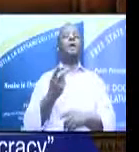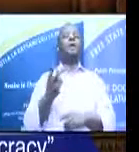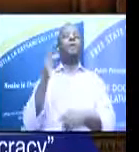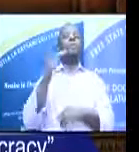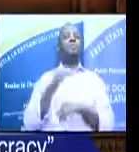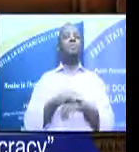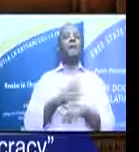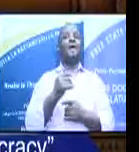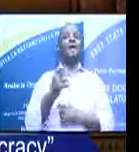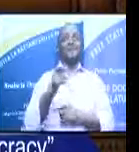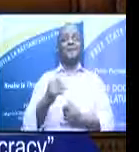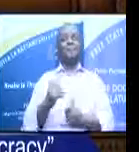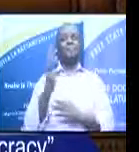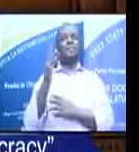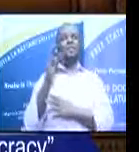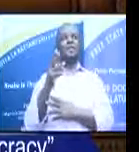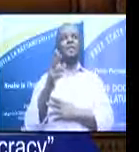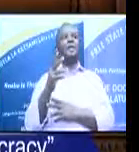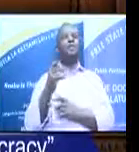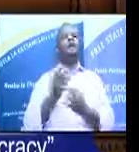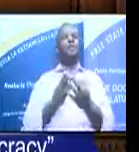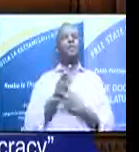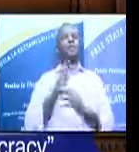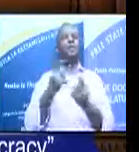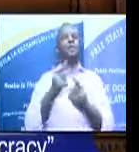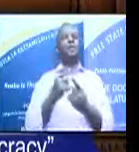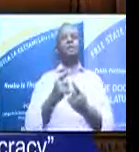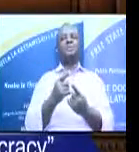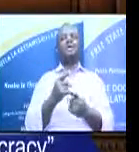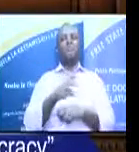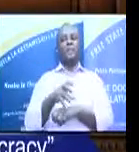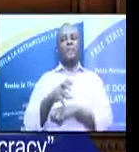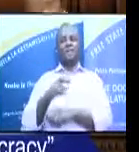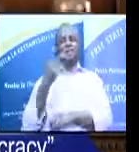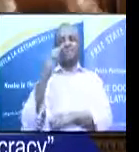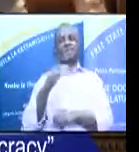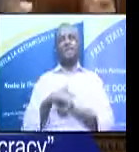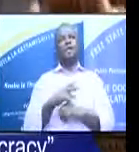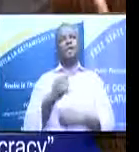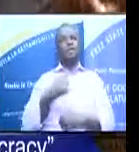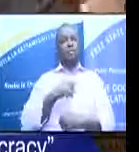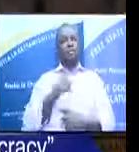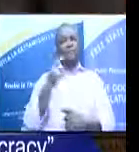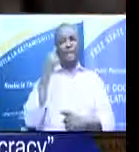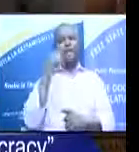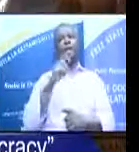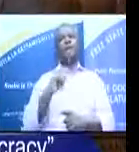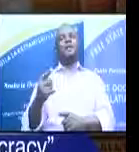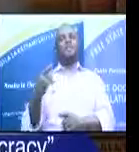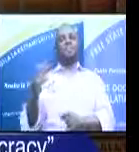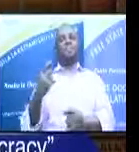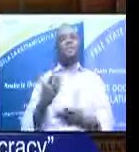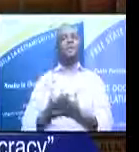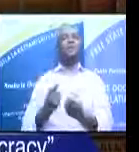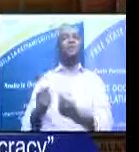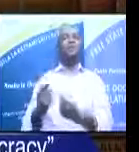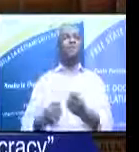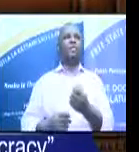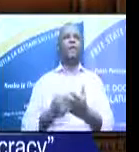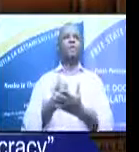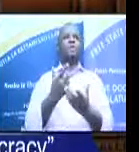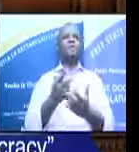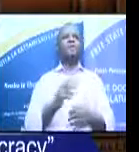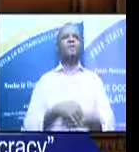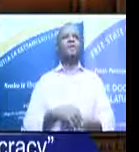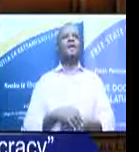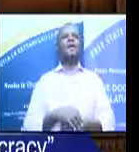what the ANC is presenting through its department, through provincial government, we think this is an alternative to help the people. But you come